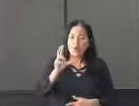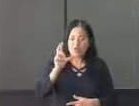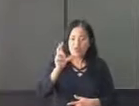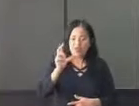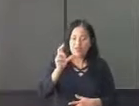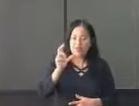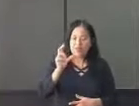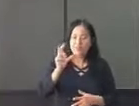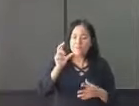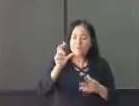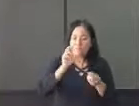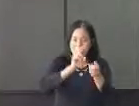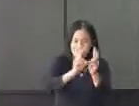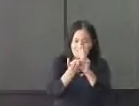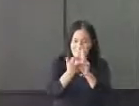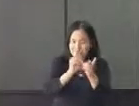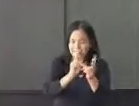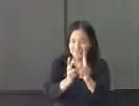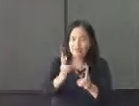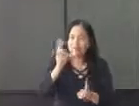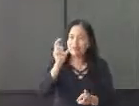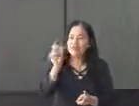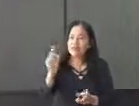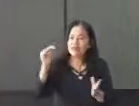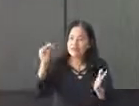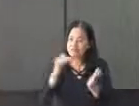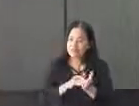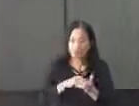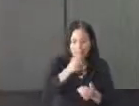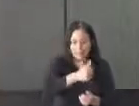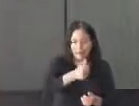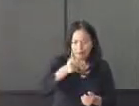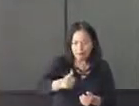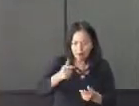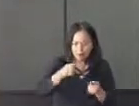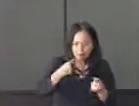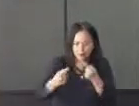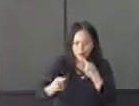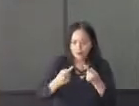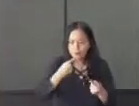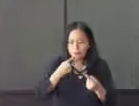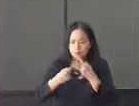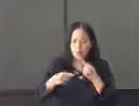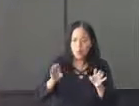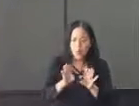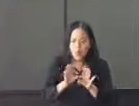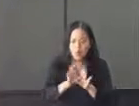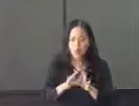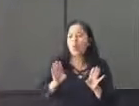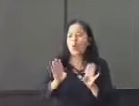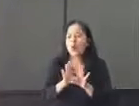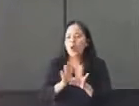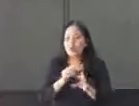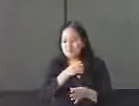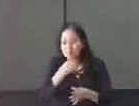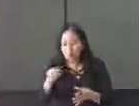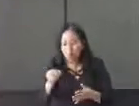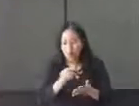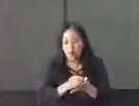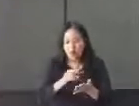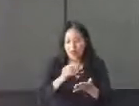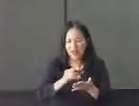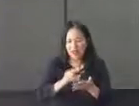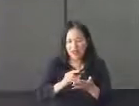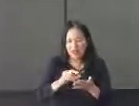elaborated with the participation of around 3,000 neighbors in charge of drafting this government plan. We have to sign